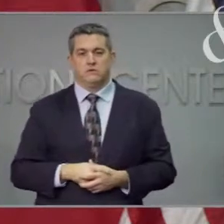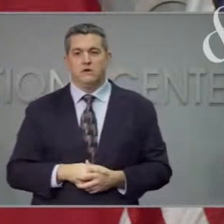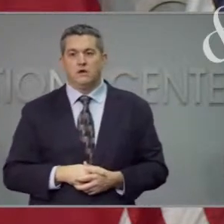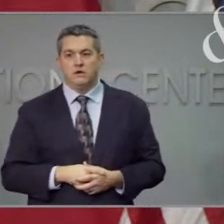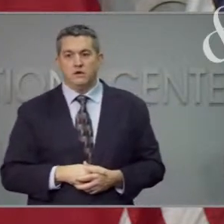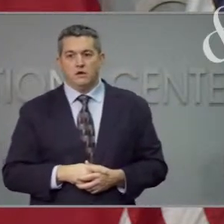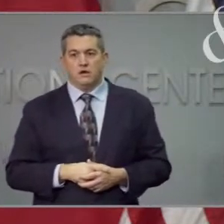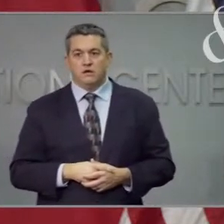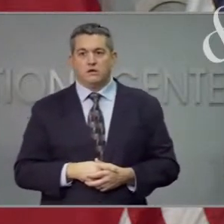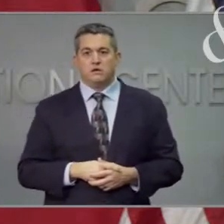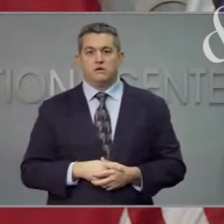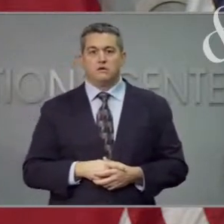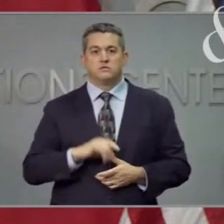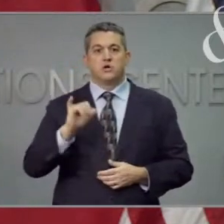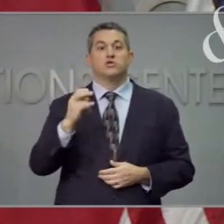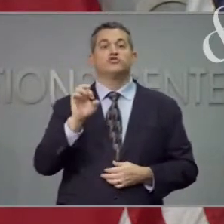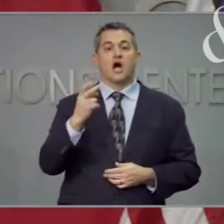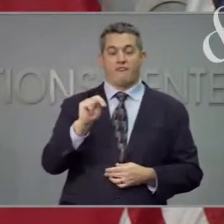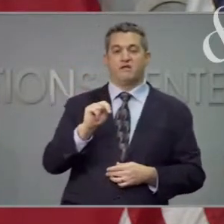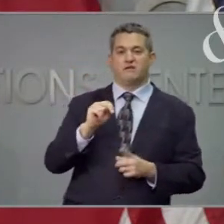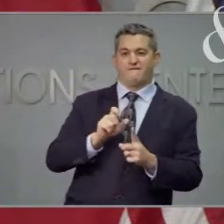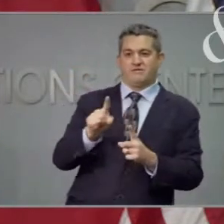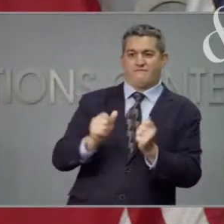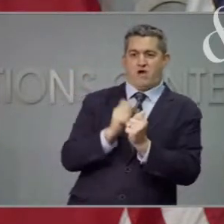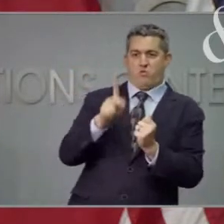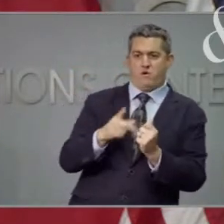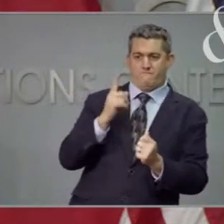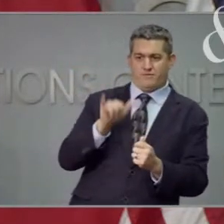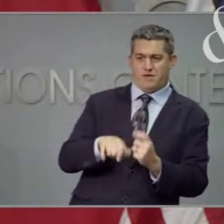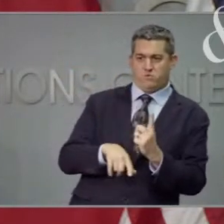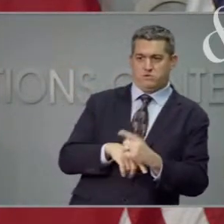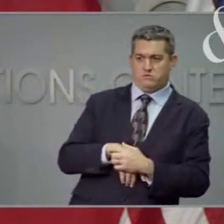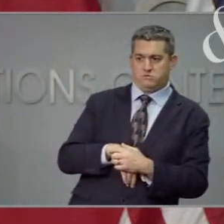We have a follow-up from Jonathan Drew with Associated Press.